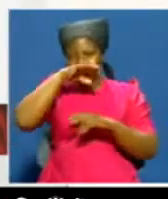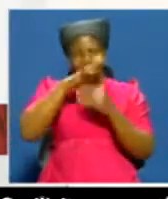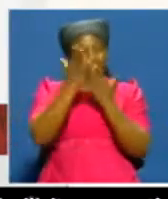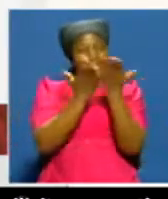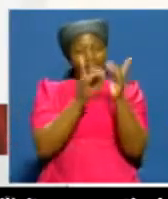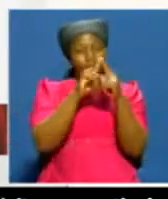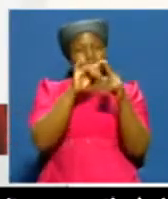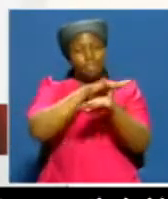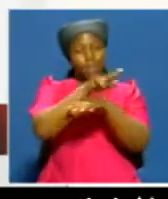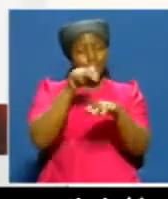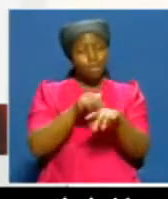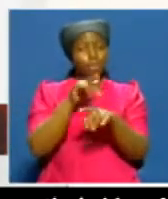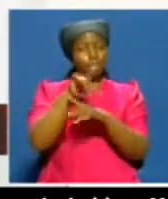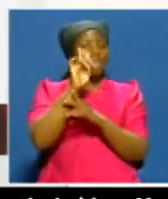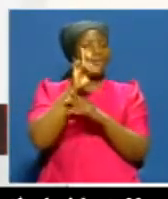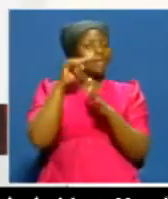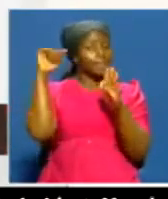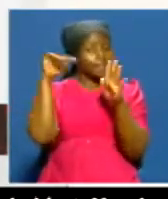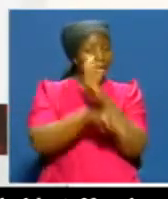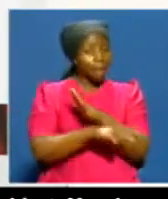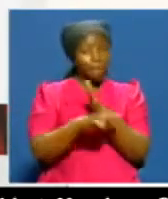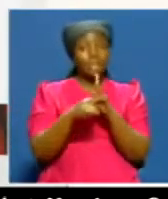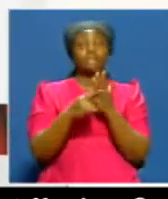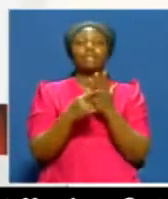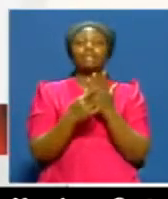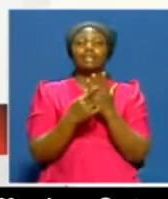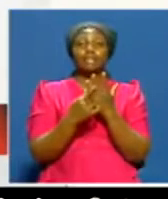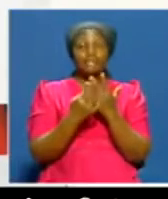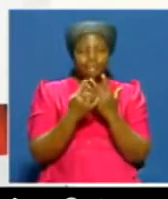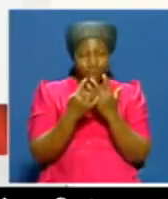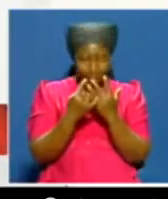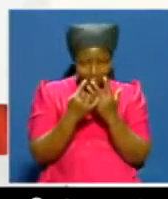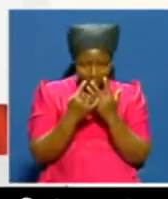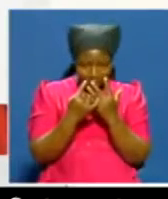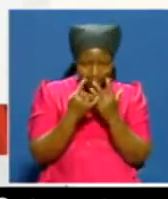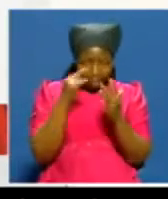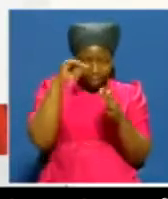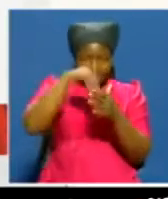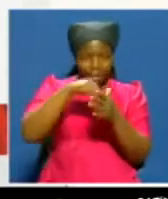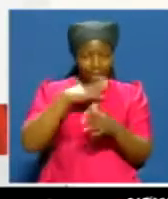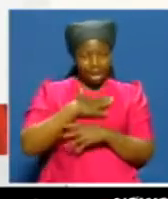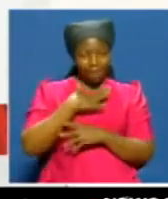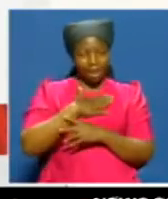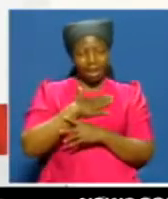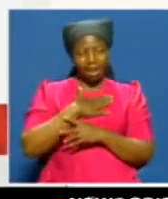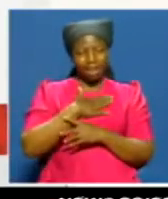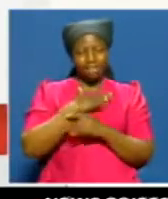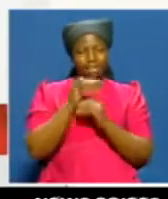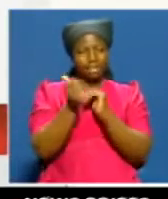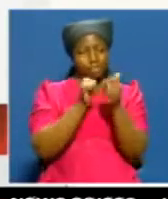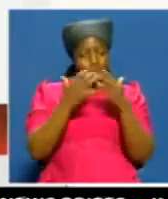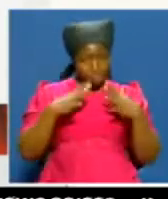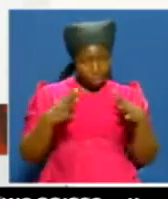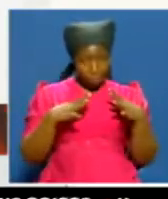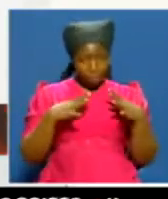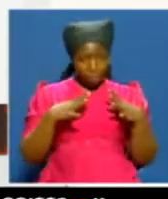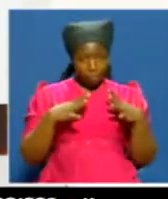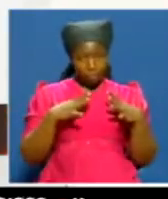are deeply entrenched in our athletes. The 2020 Tokyo